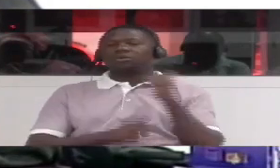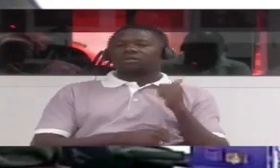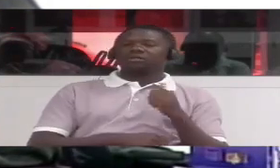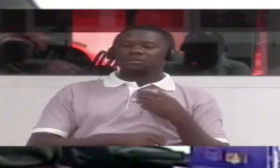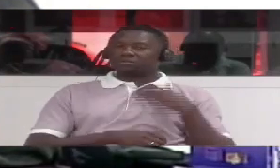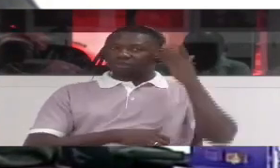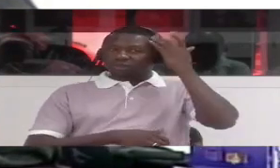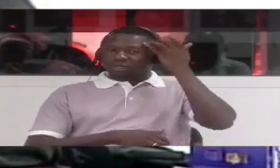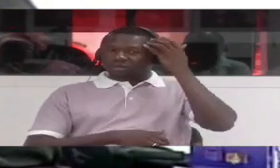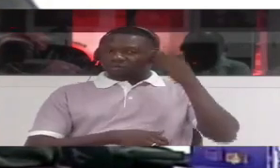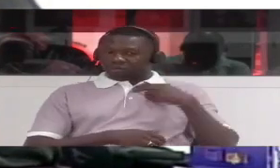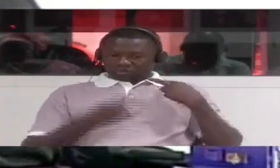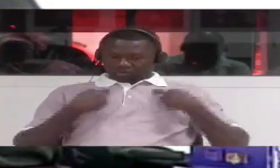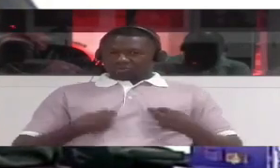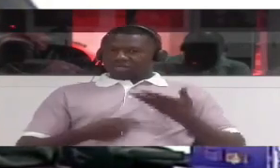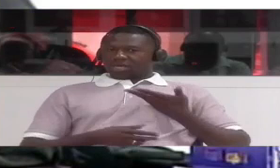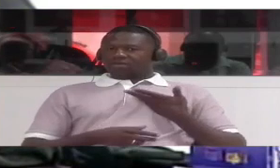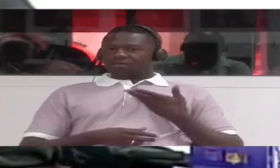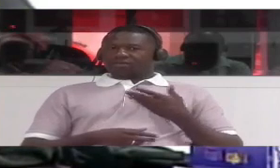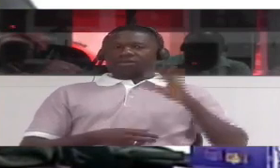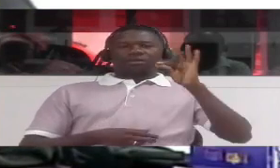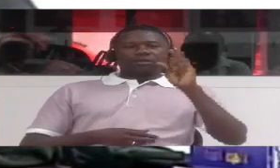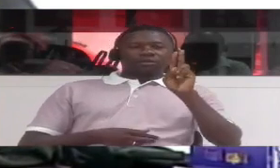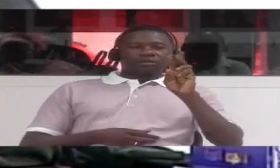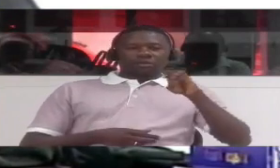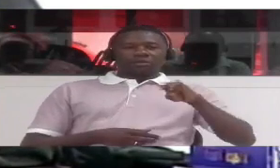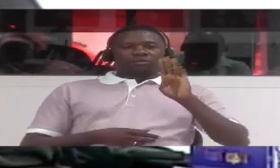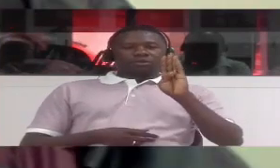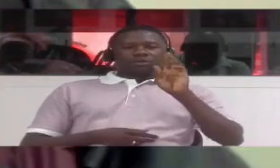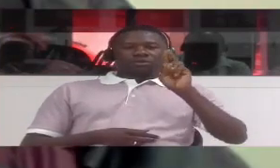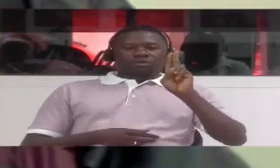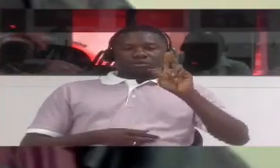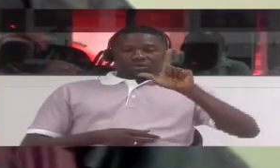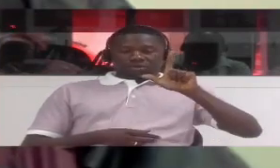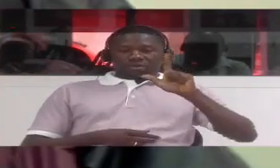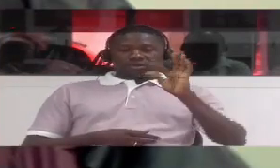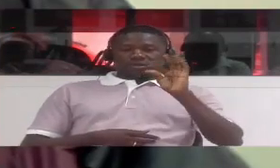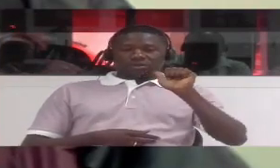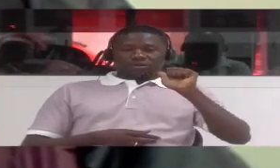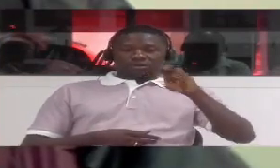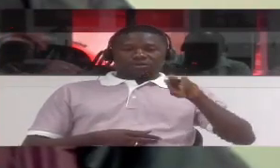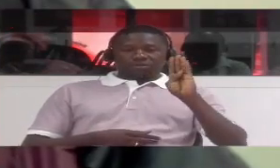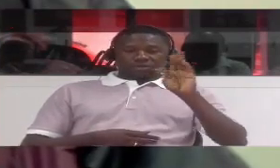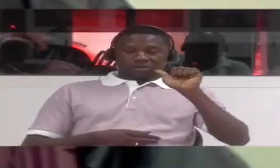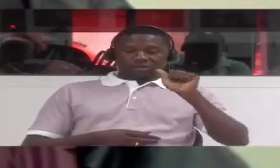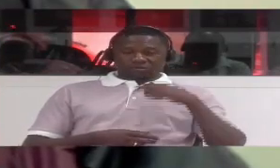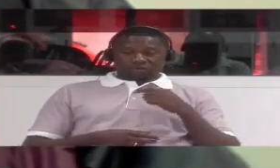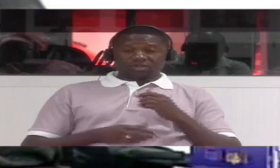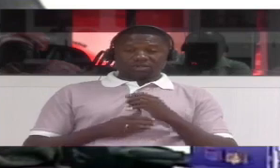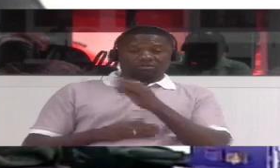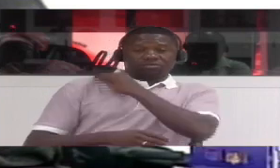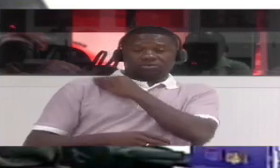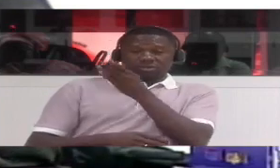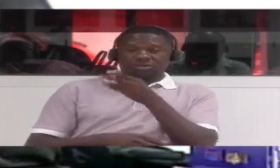Tamba was there, who could have been his head, or his senior, perhaps. So if he was communicating at that